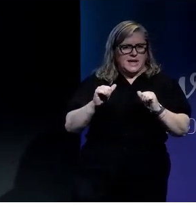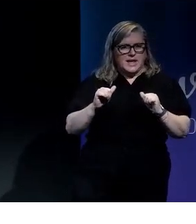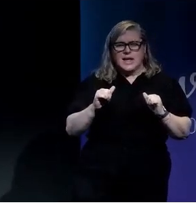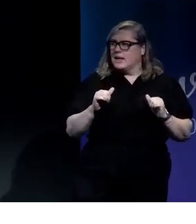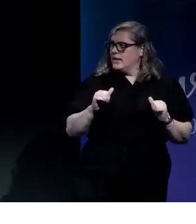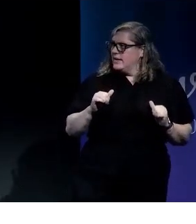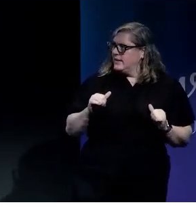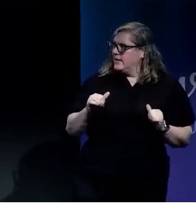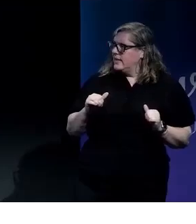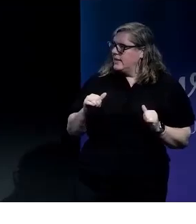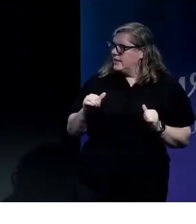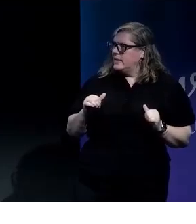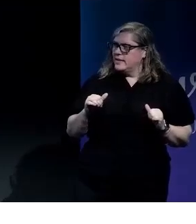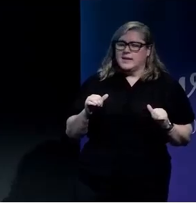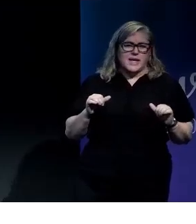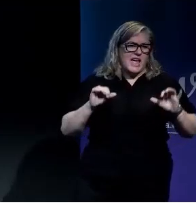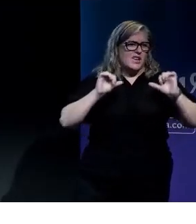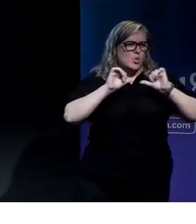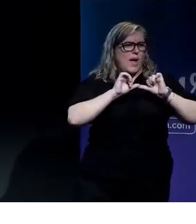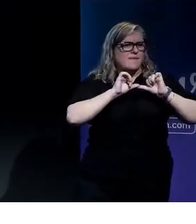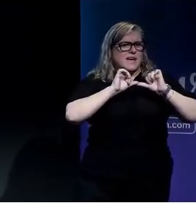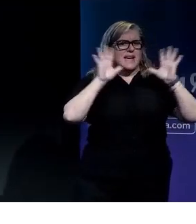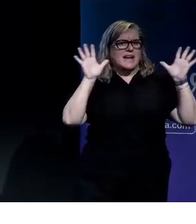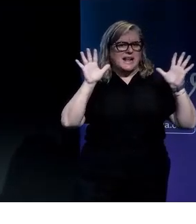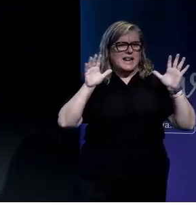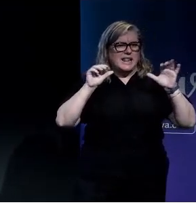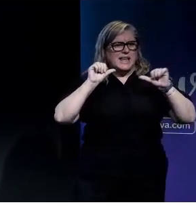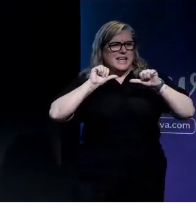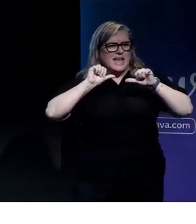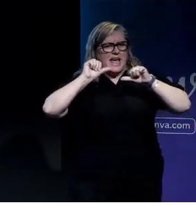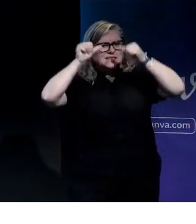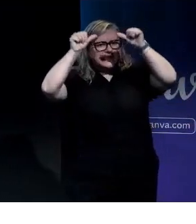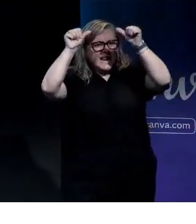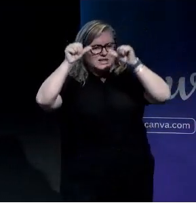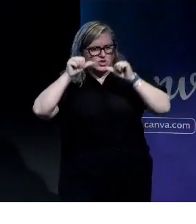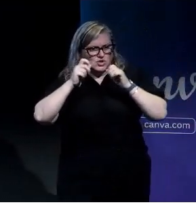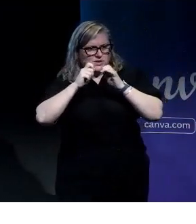escalation path in the case of breach and such.